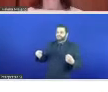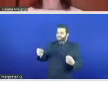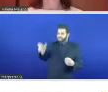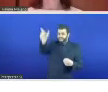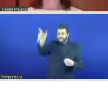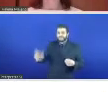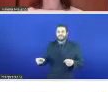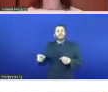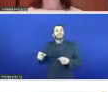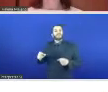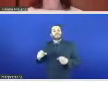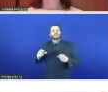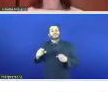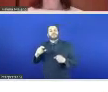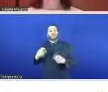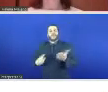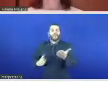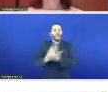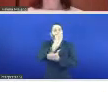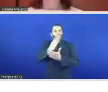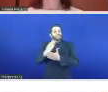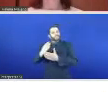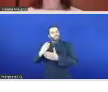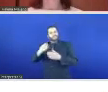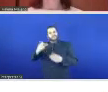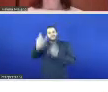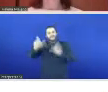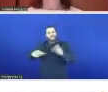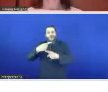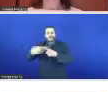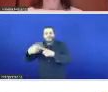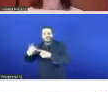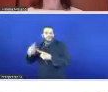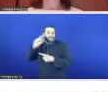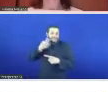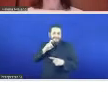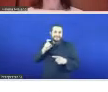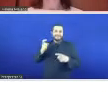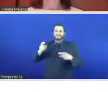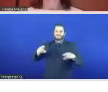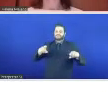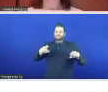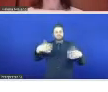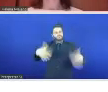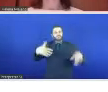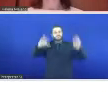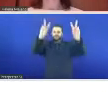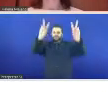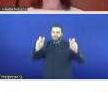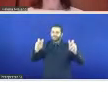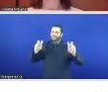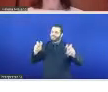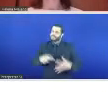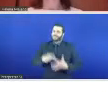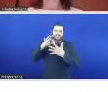right, it's a hugely important set of rights on its own. And as soon as we see one set of rights eroded, we know there's the risk of a